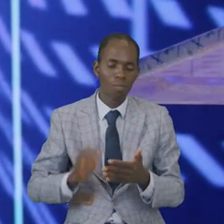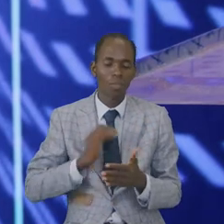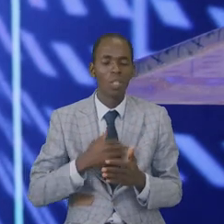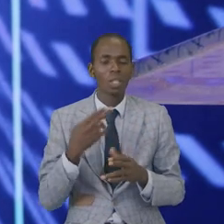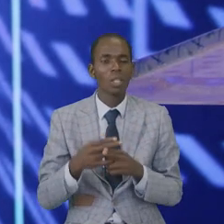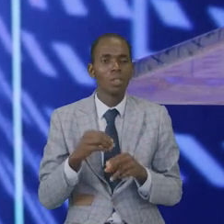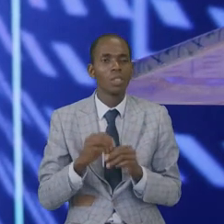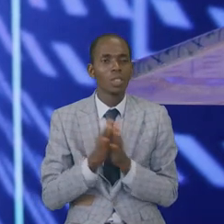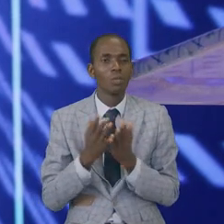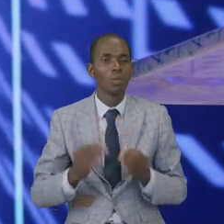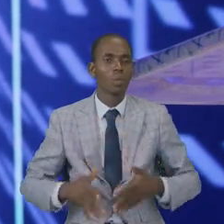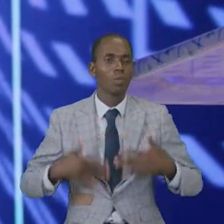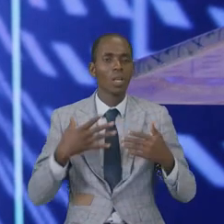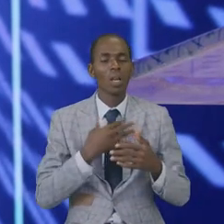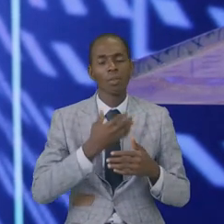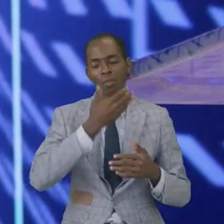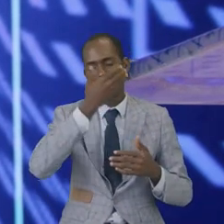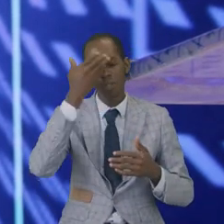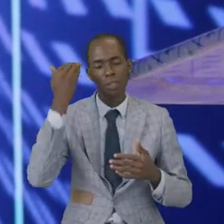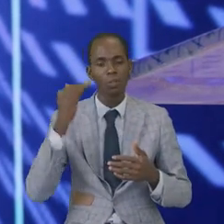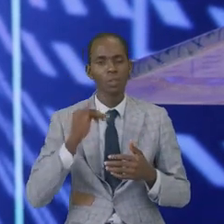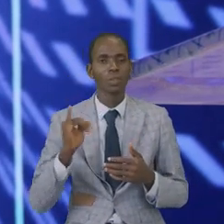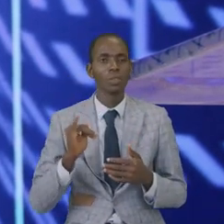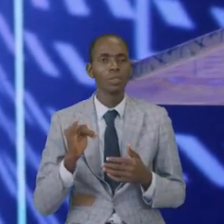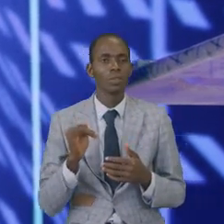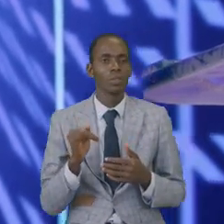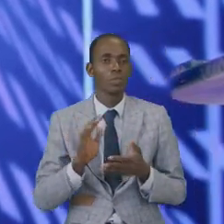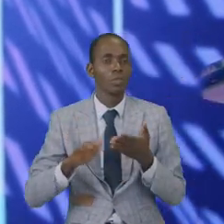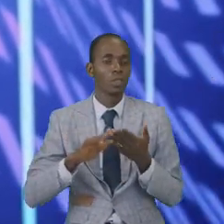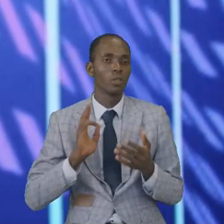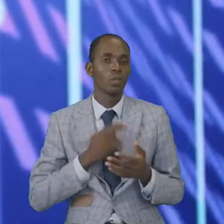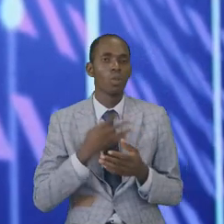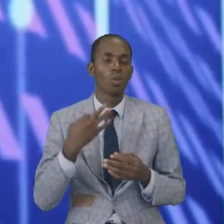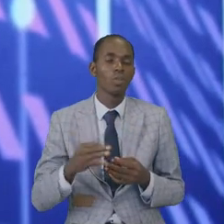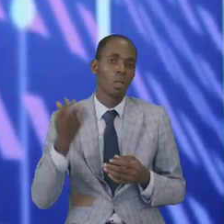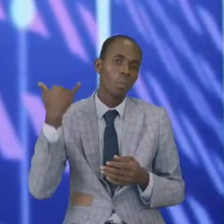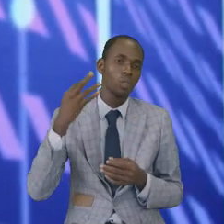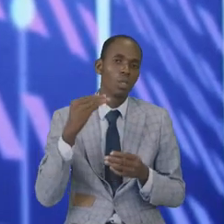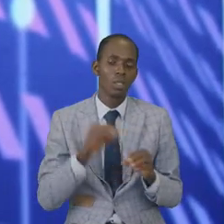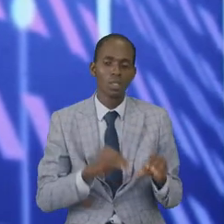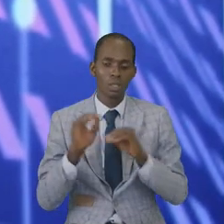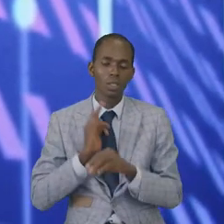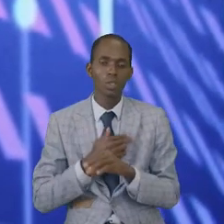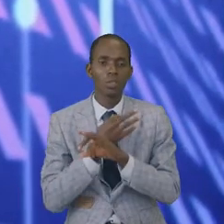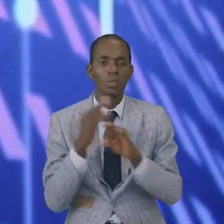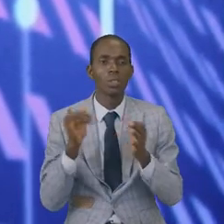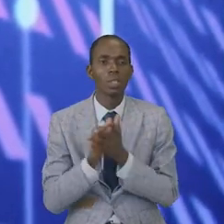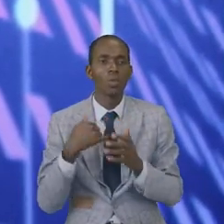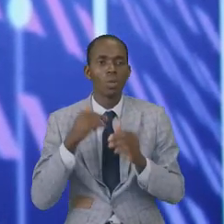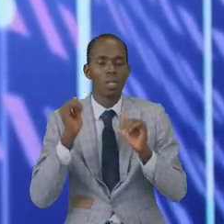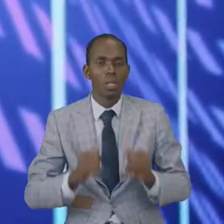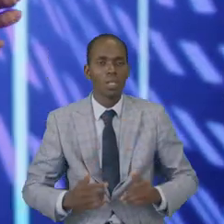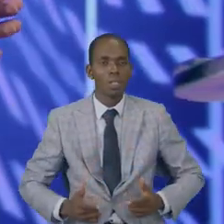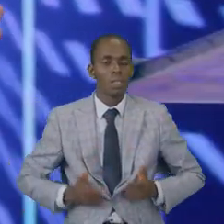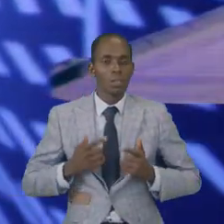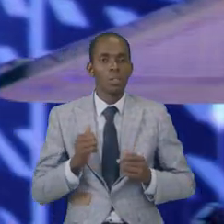and for forgiving us the past and setting us free so that we can live a life that is free from sin.